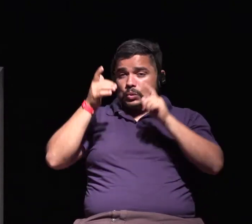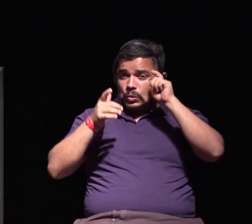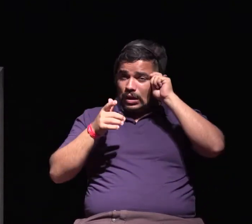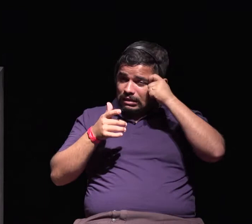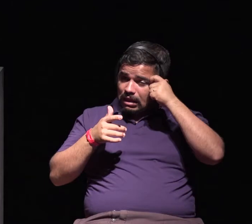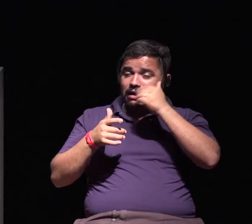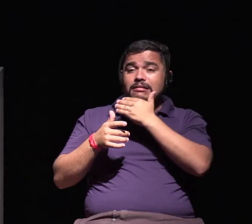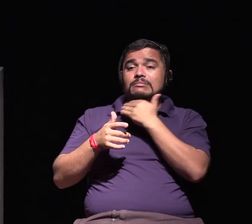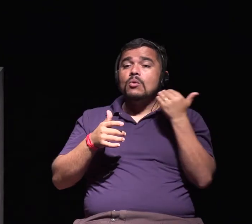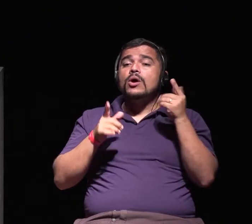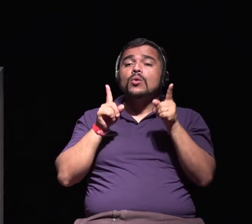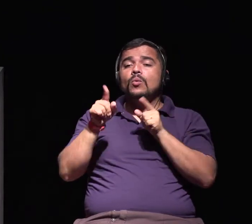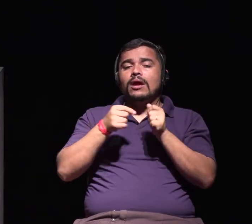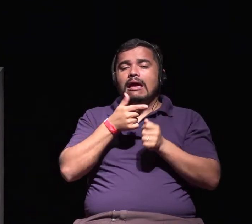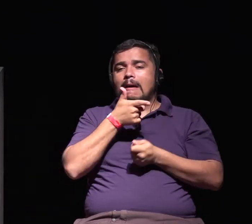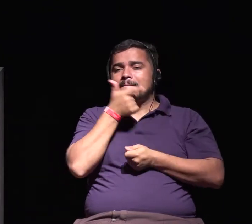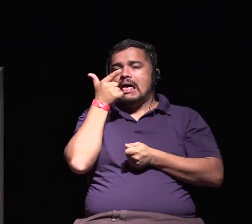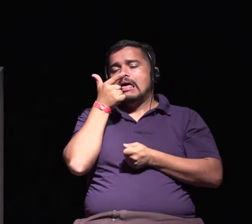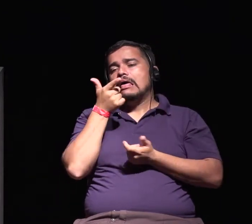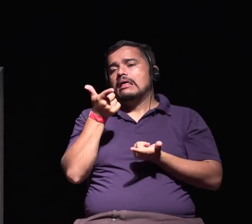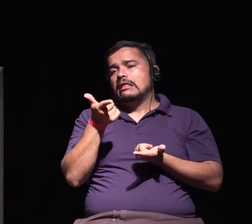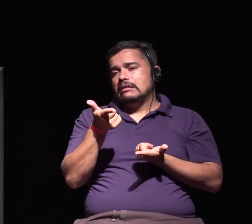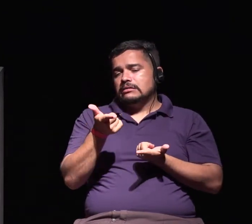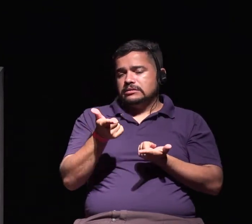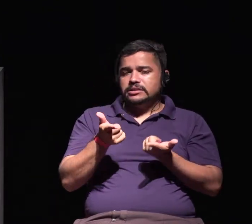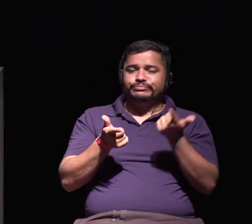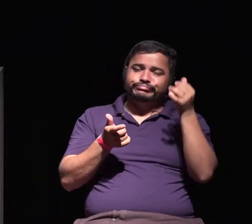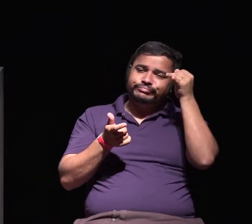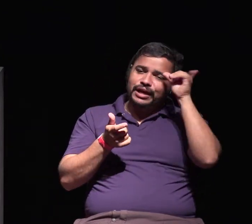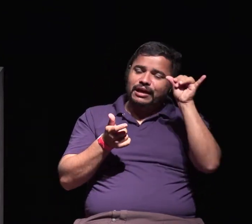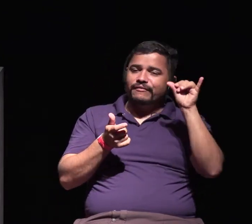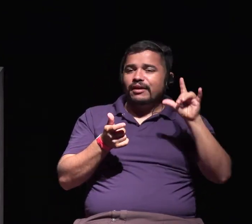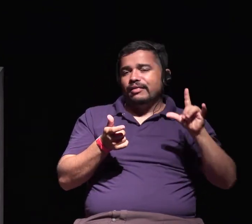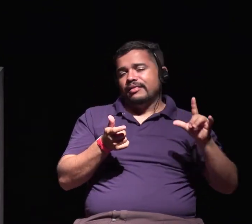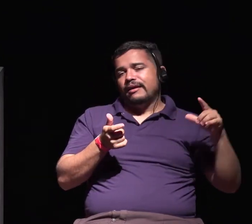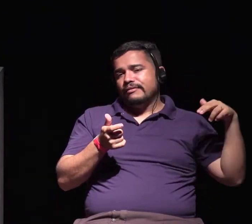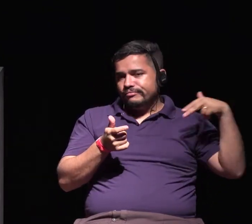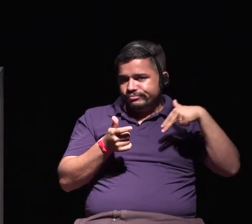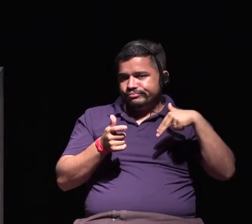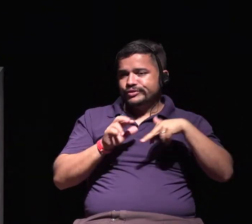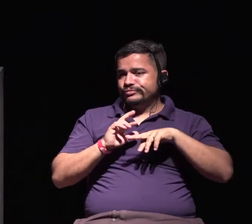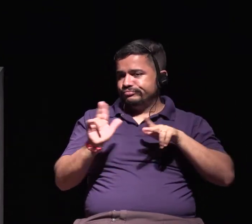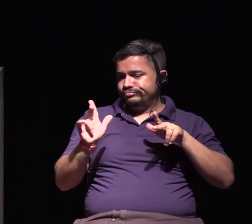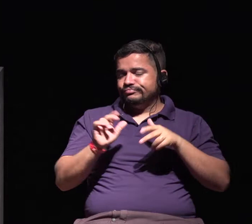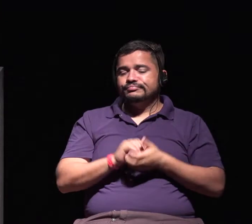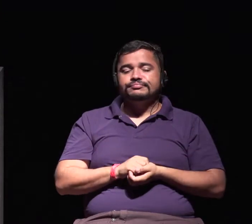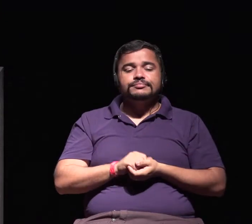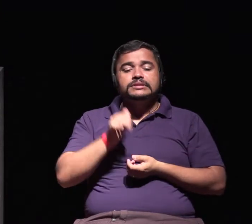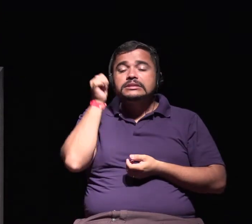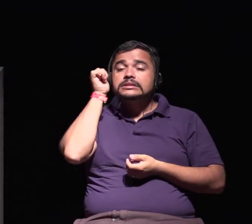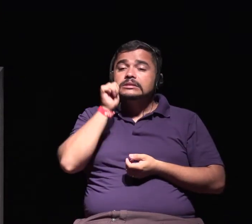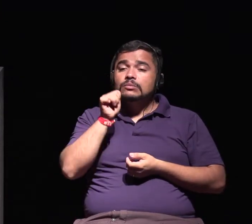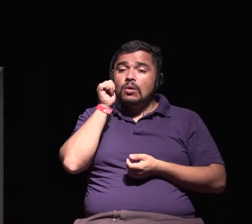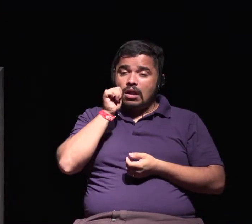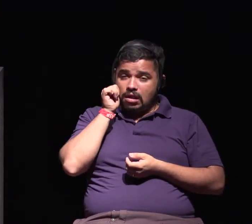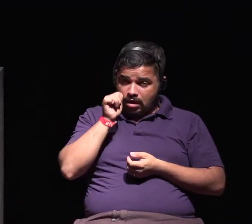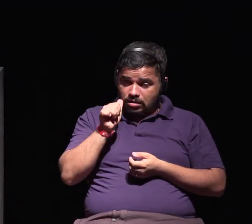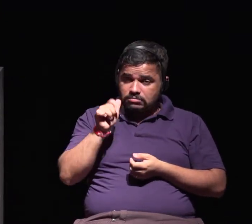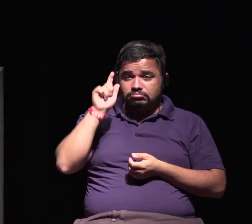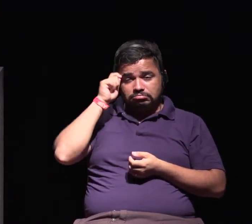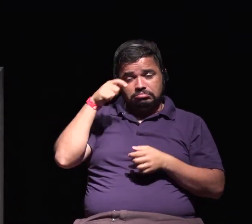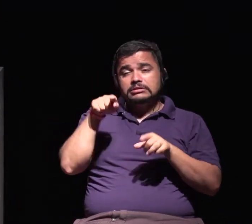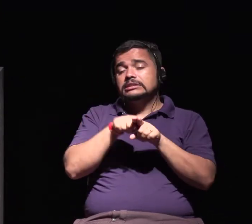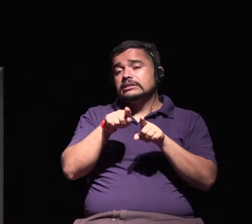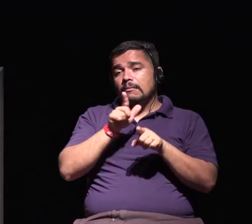neighborhoods exercise less often than they otherwise would. Black women face the extra burden of patriarchy as they also